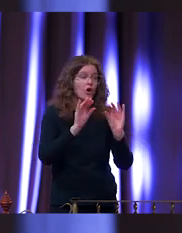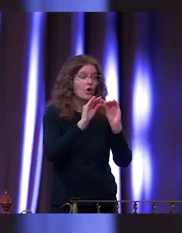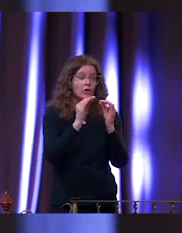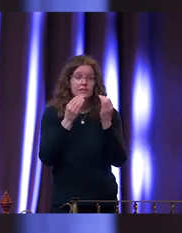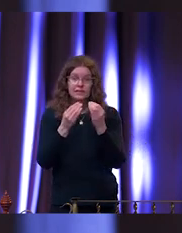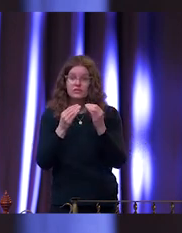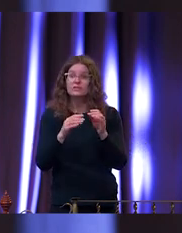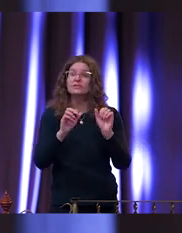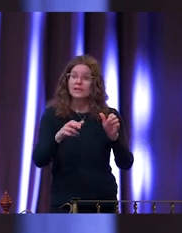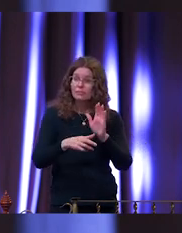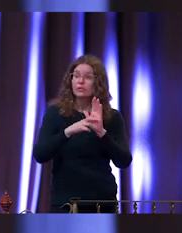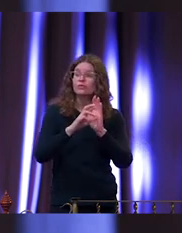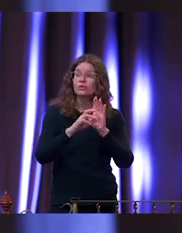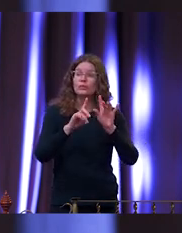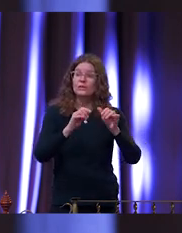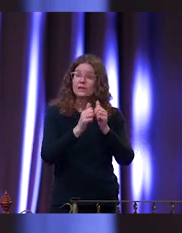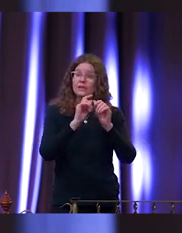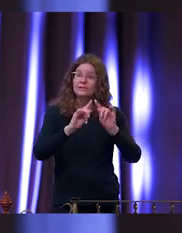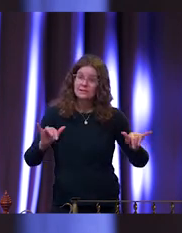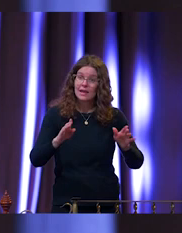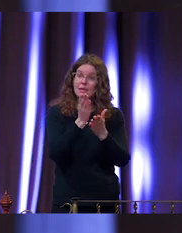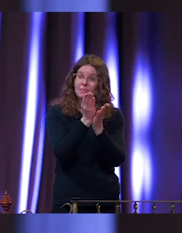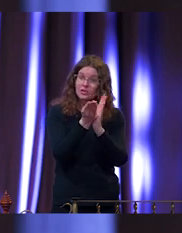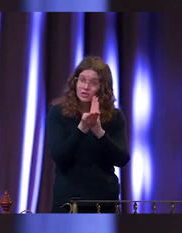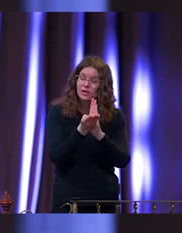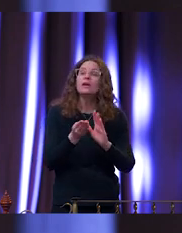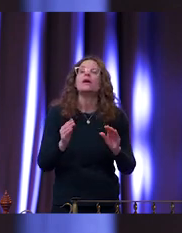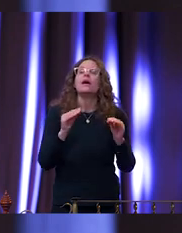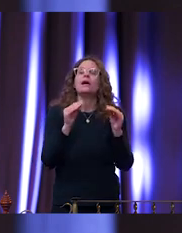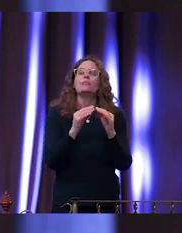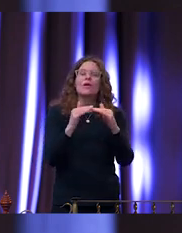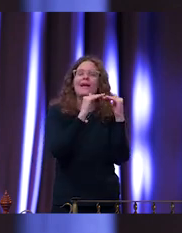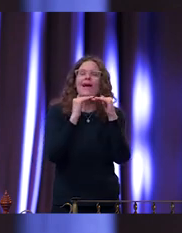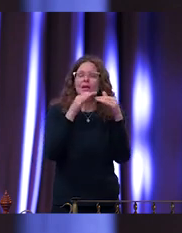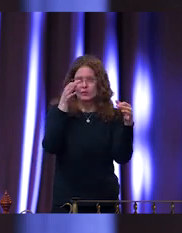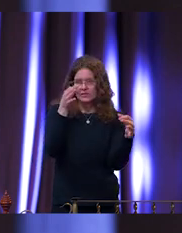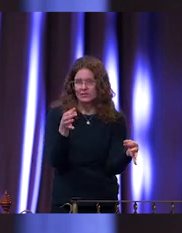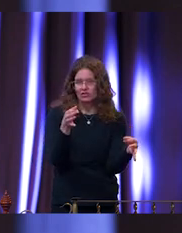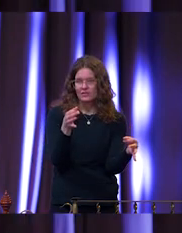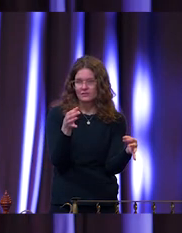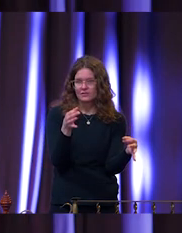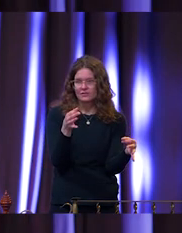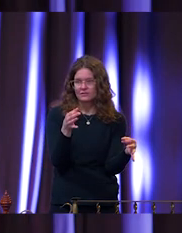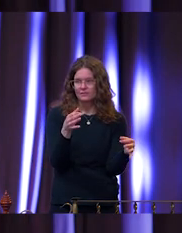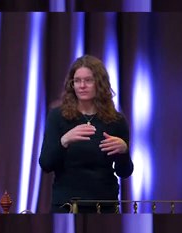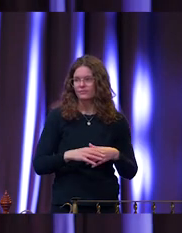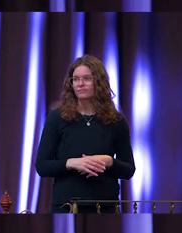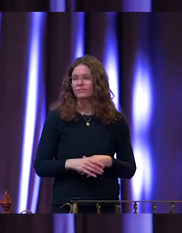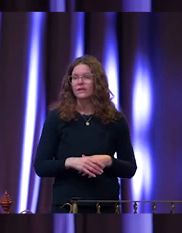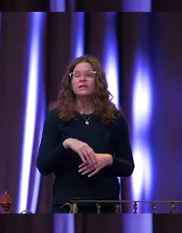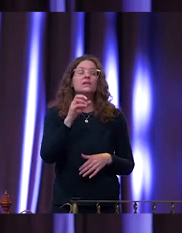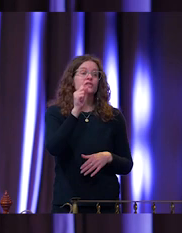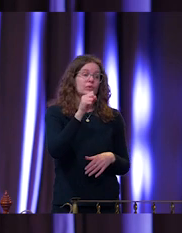reviewed under the same budget, and we can make much more equitable decisions that way. So that's some of that rationale for that piece. So yes, one cycle